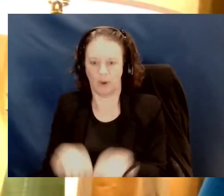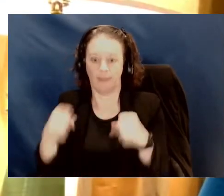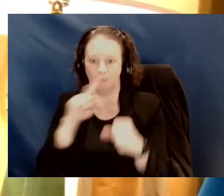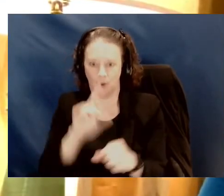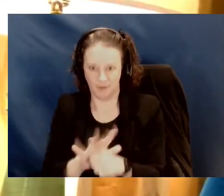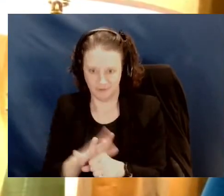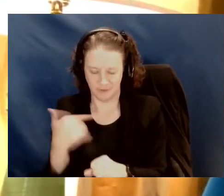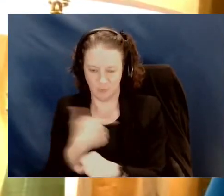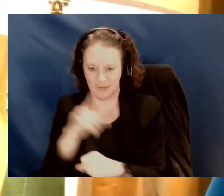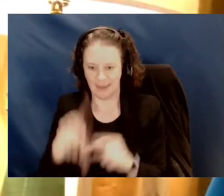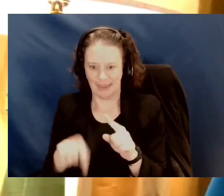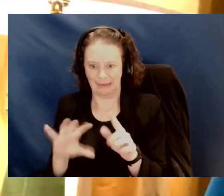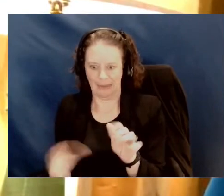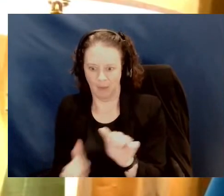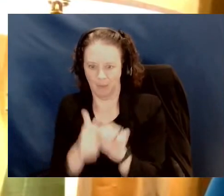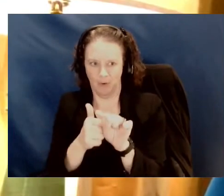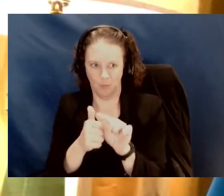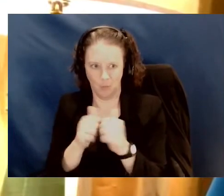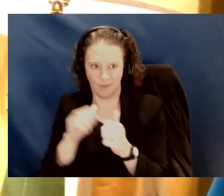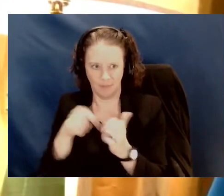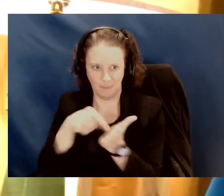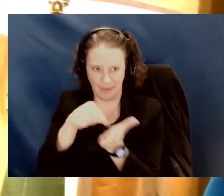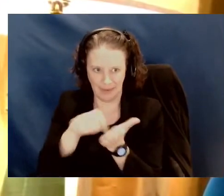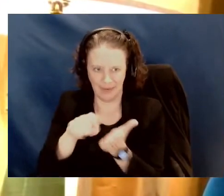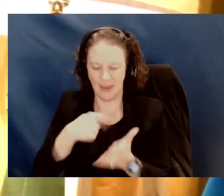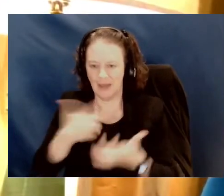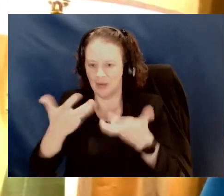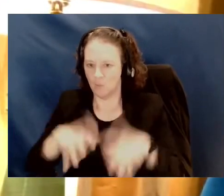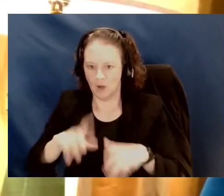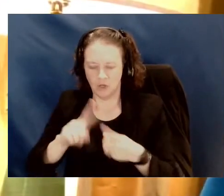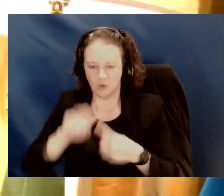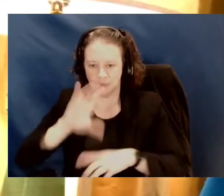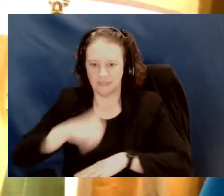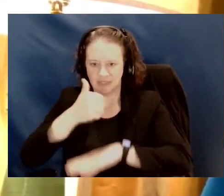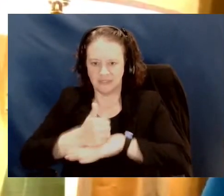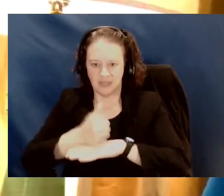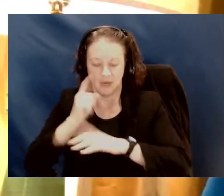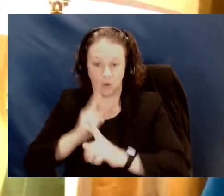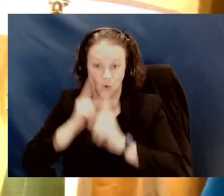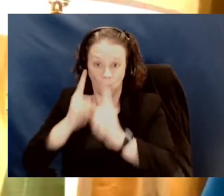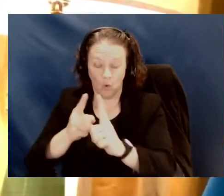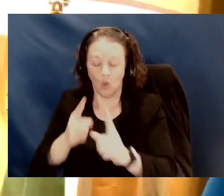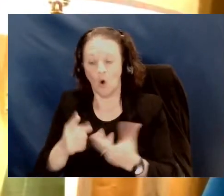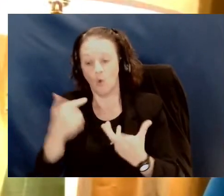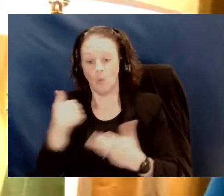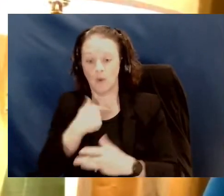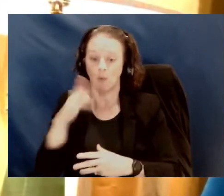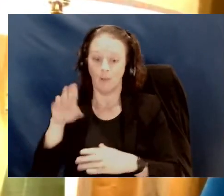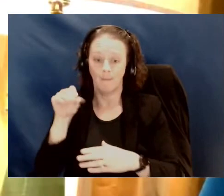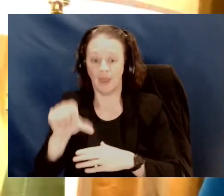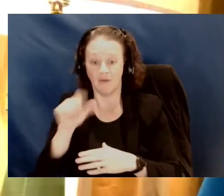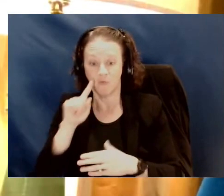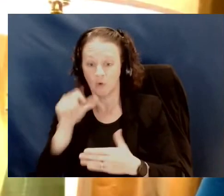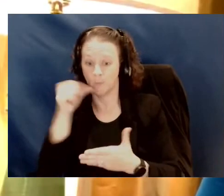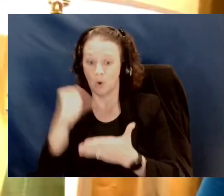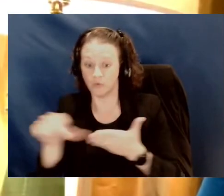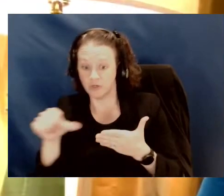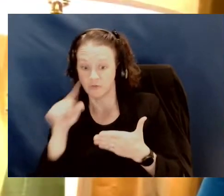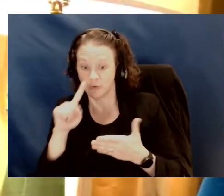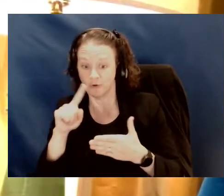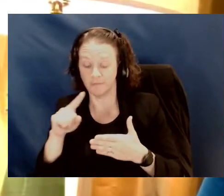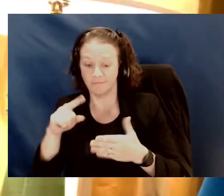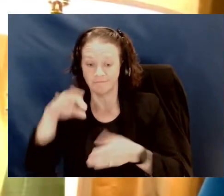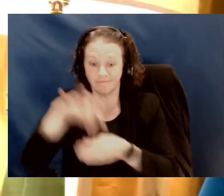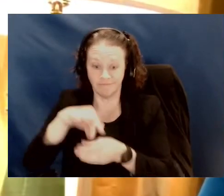up with it. And so I just didn't want to set a precedent where that was the case. Also, I want to make sure